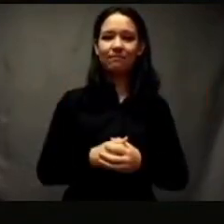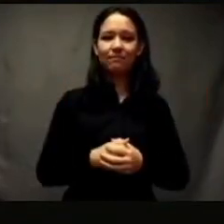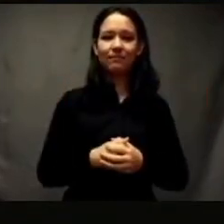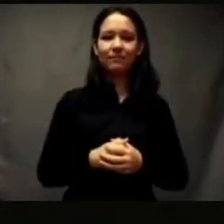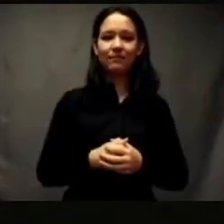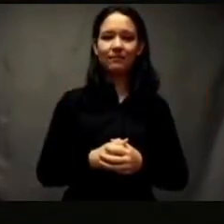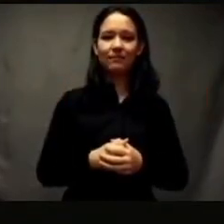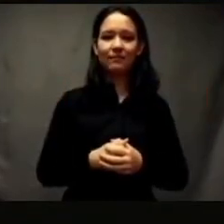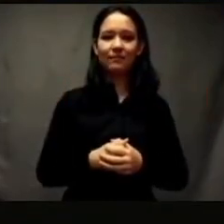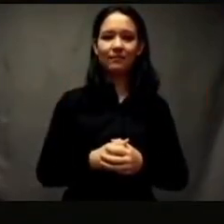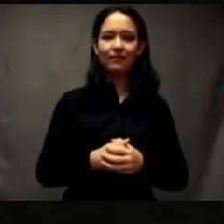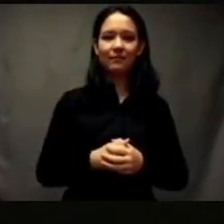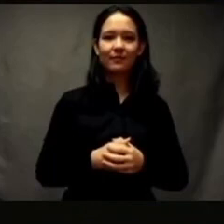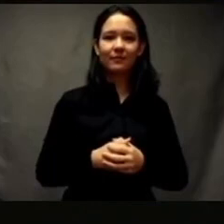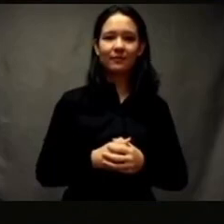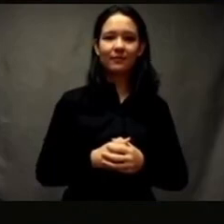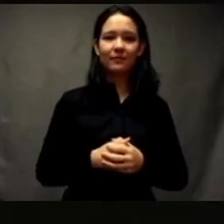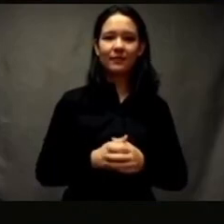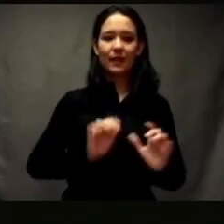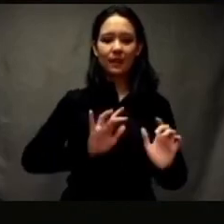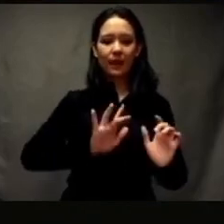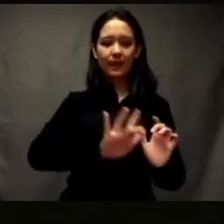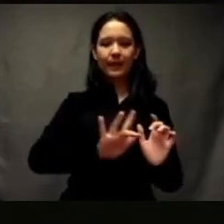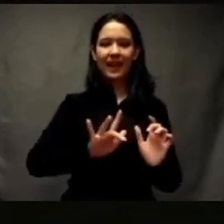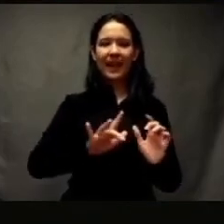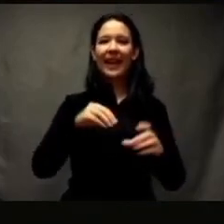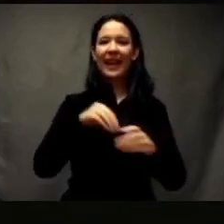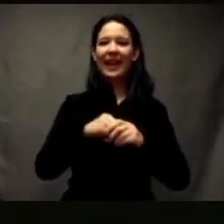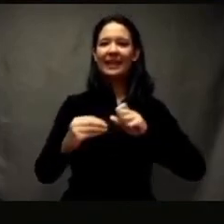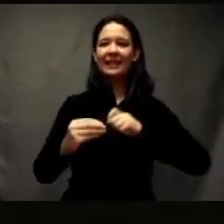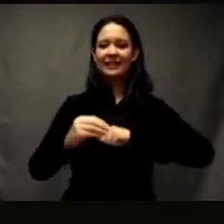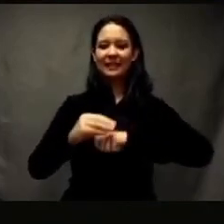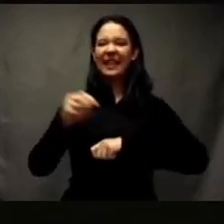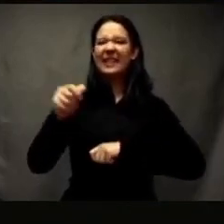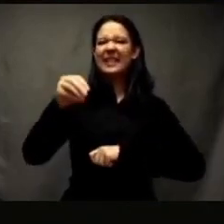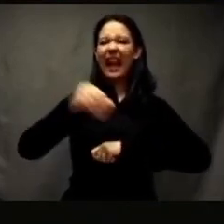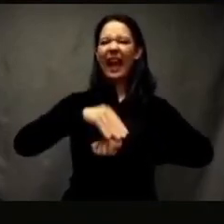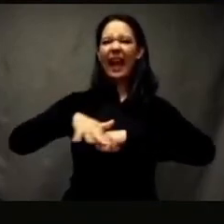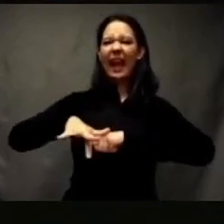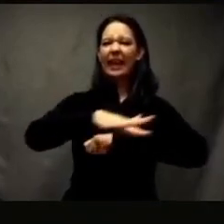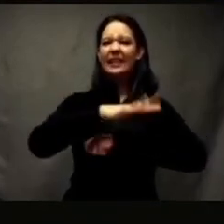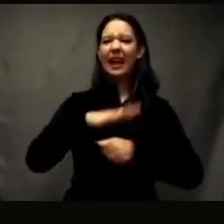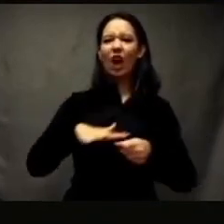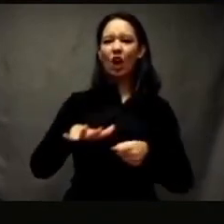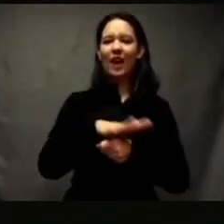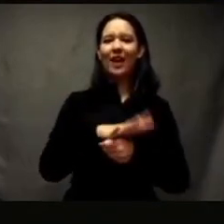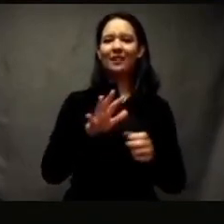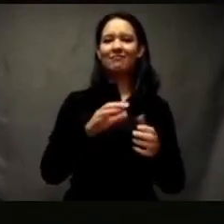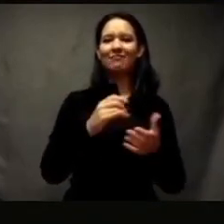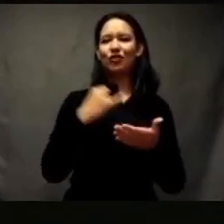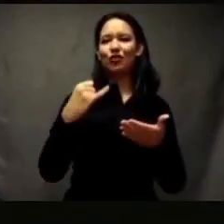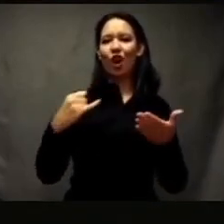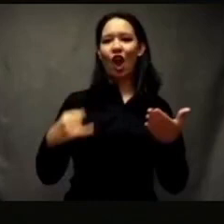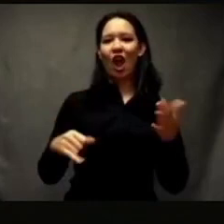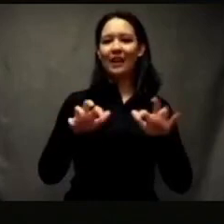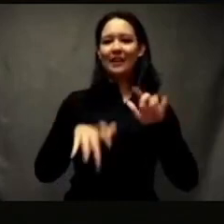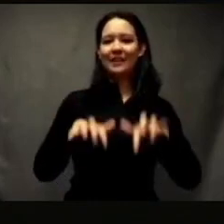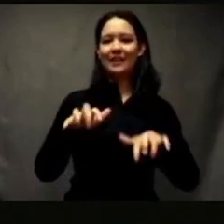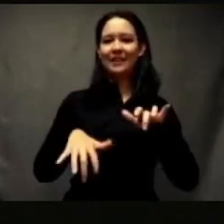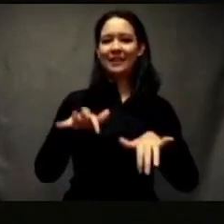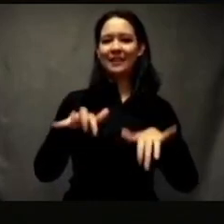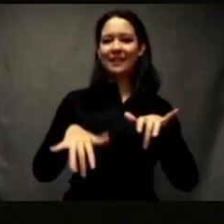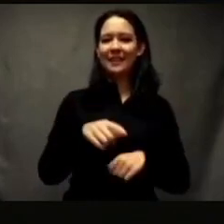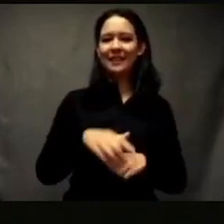I'll just select it right here so they can see it in the sand. It's like I'm drawing it in the sand, So I'm gonna go ahead